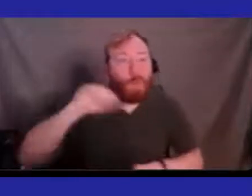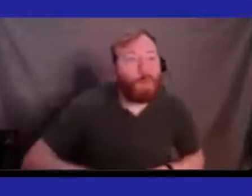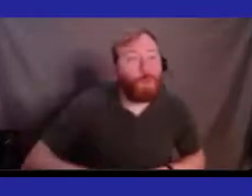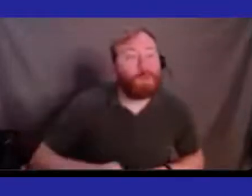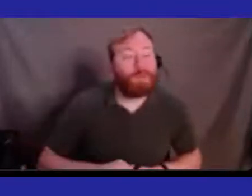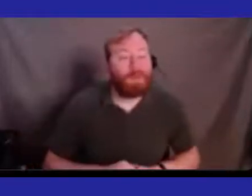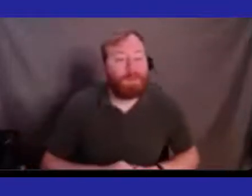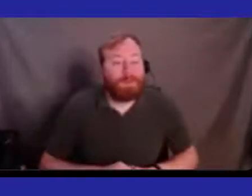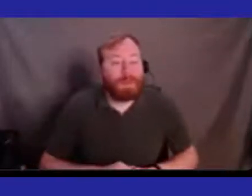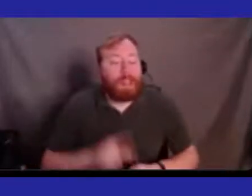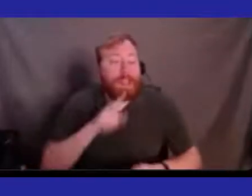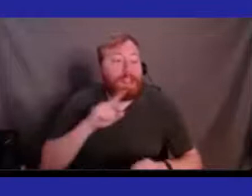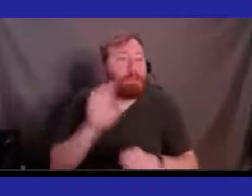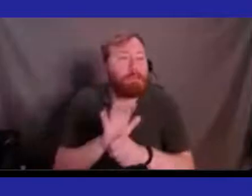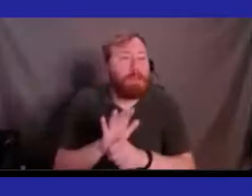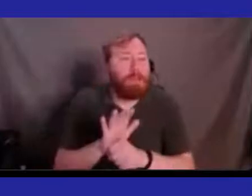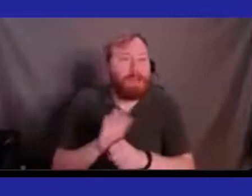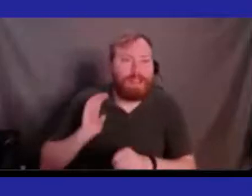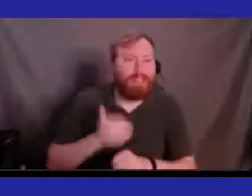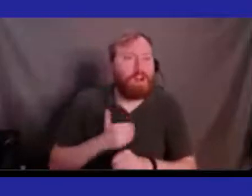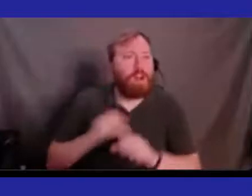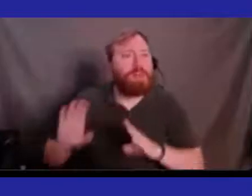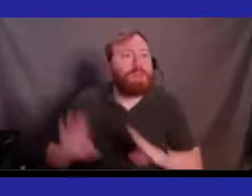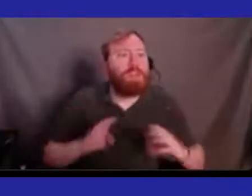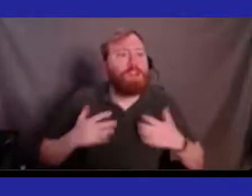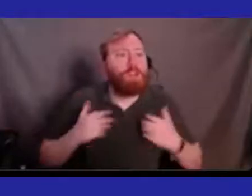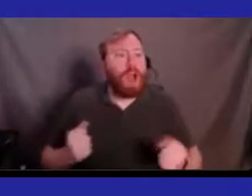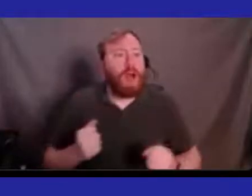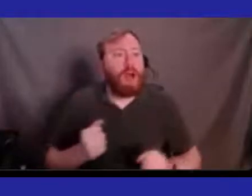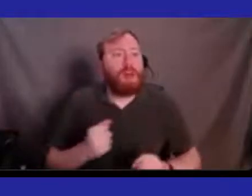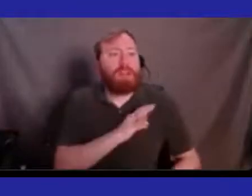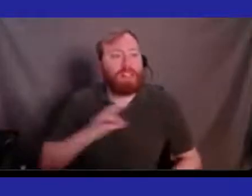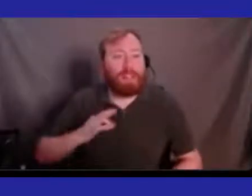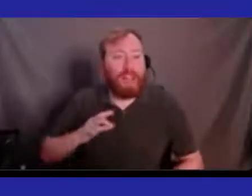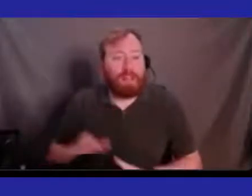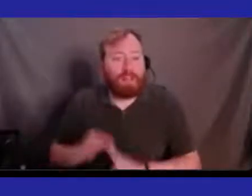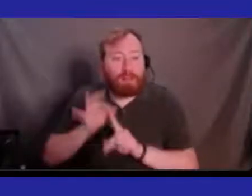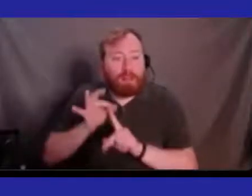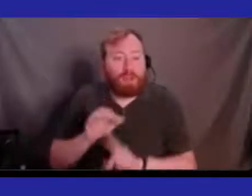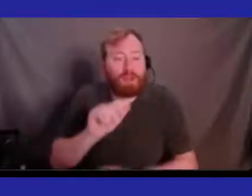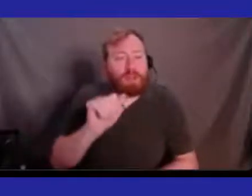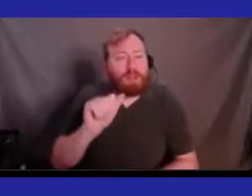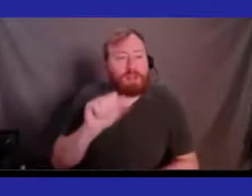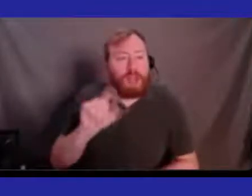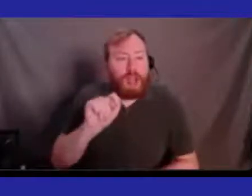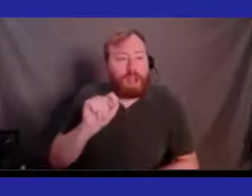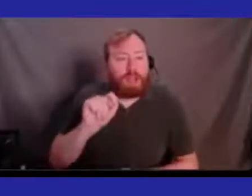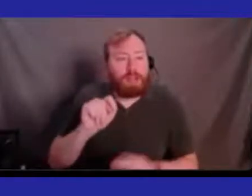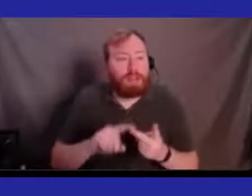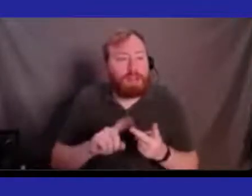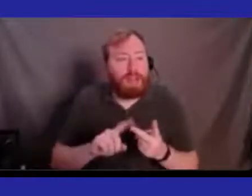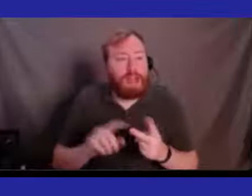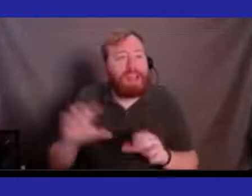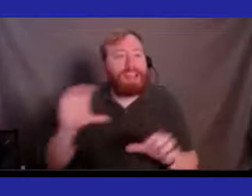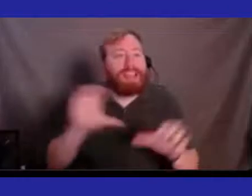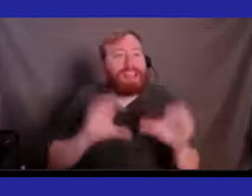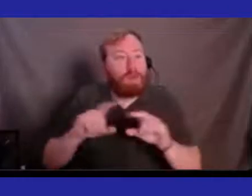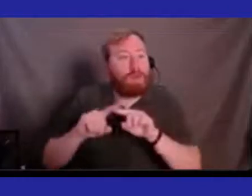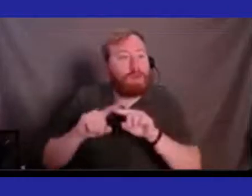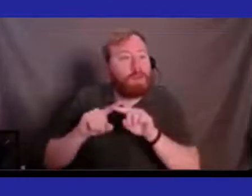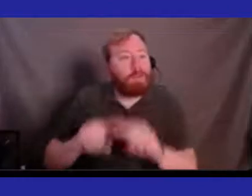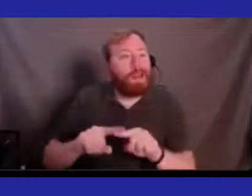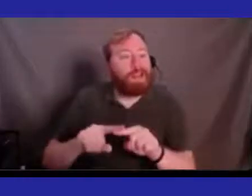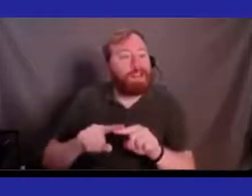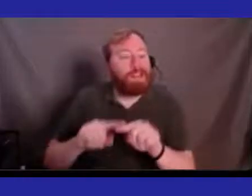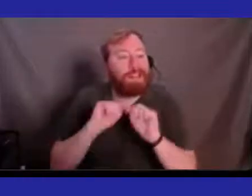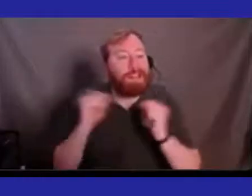our behavioral health staff, especially the ACT and chemical dependency teams, in helping